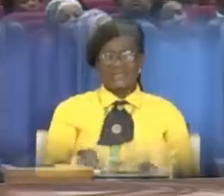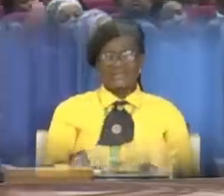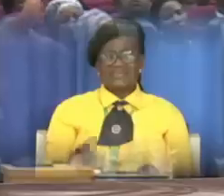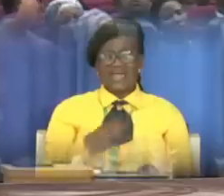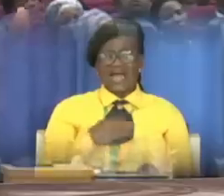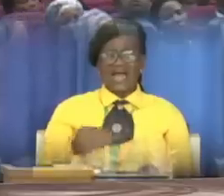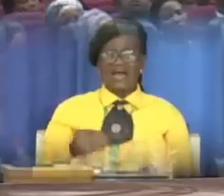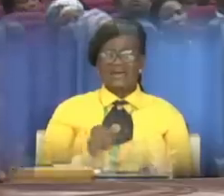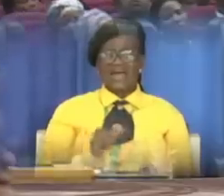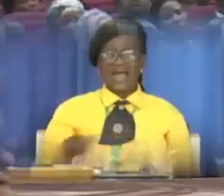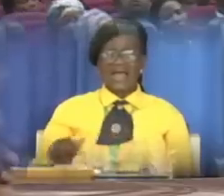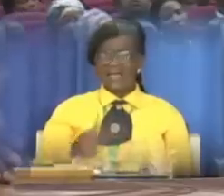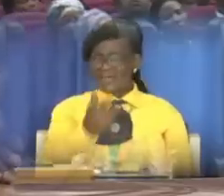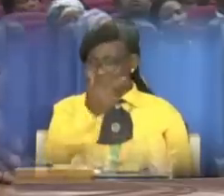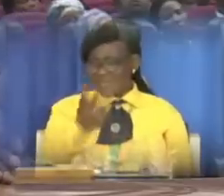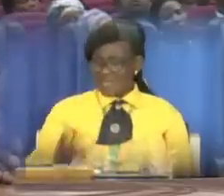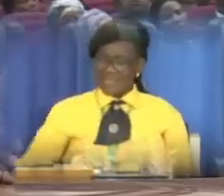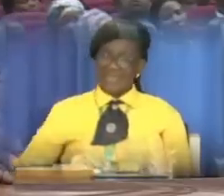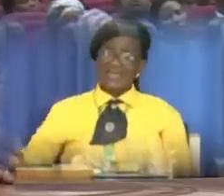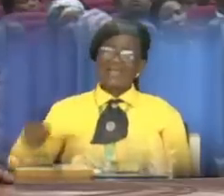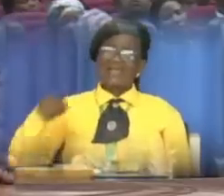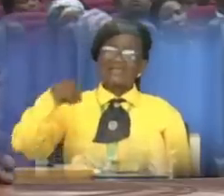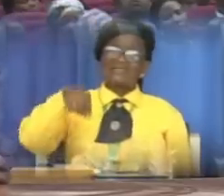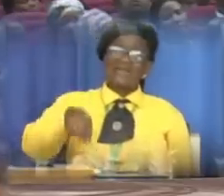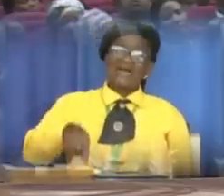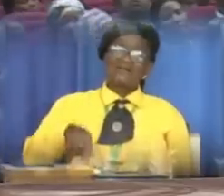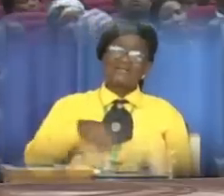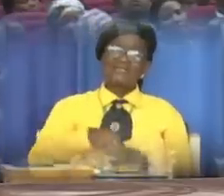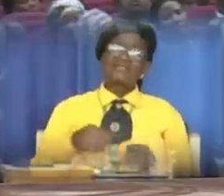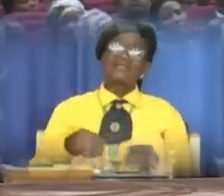on the couch in the living room.